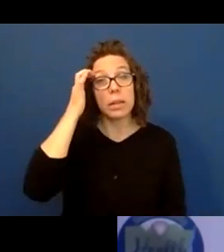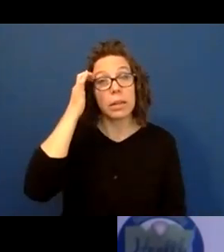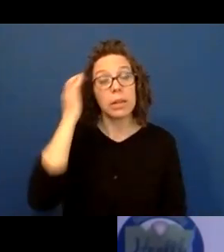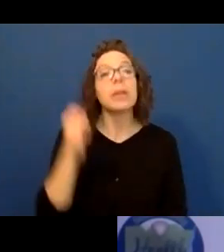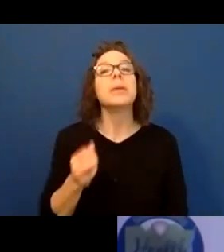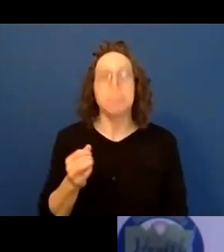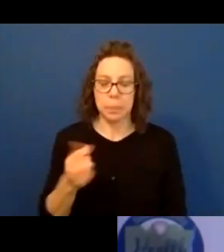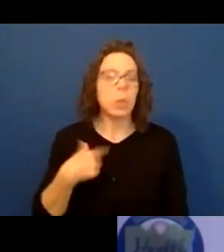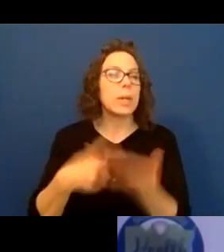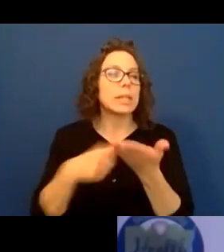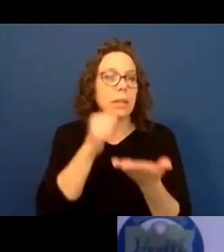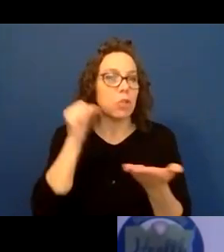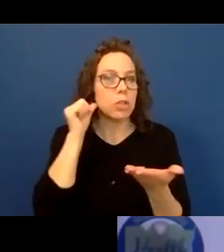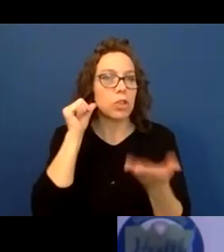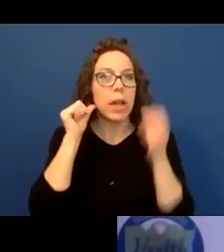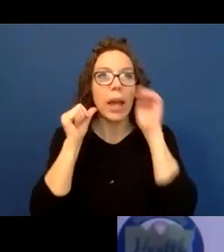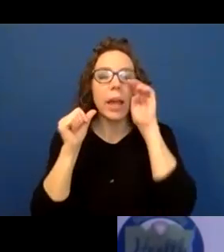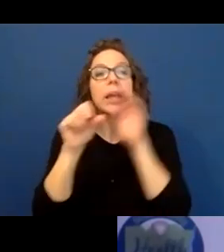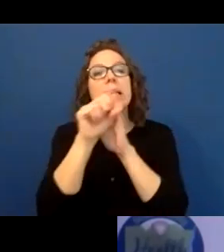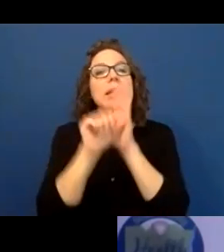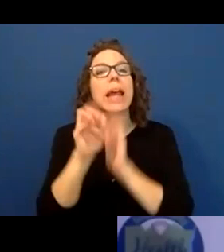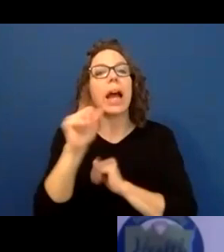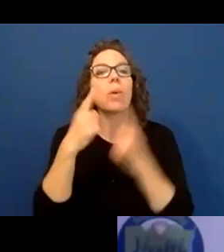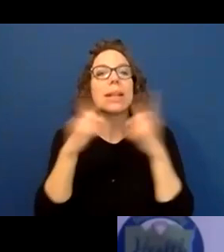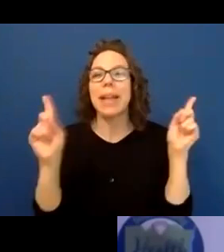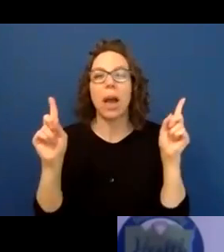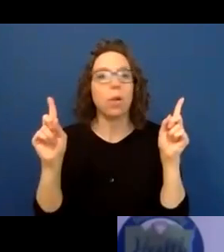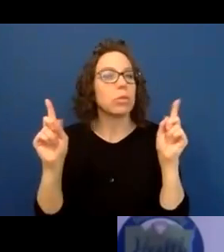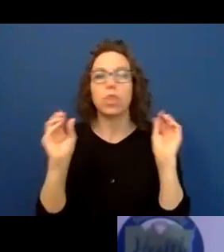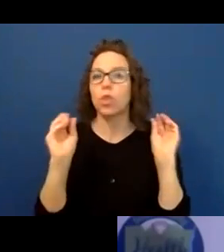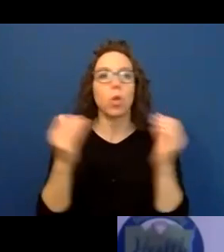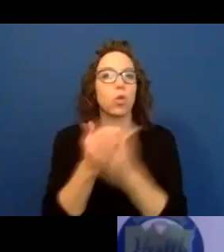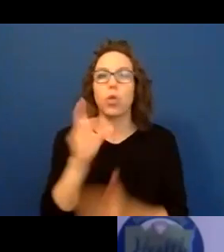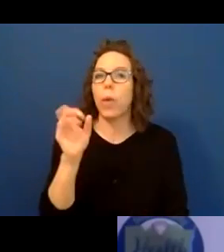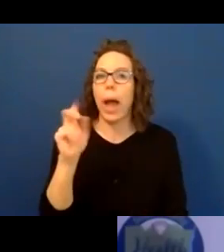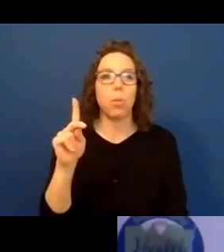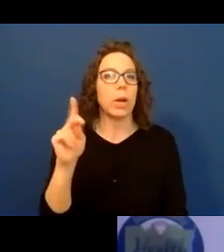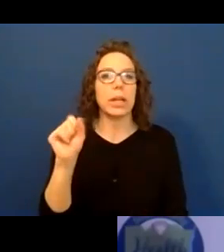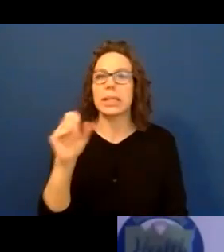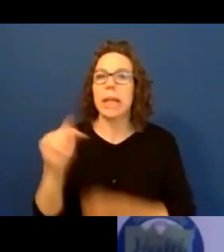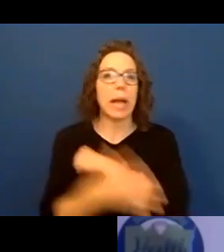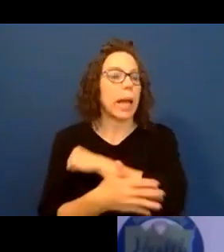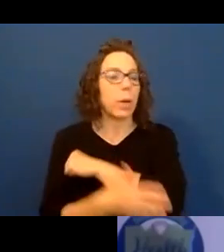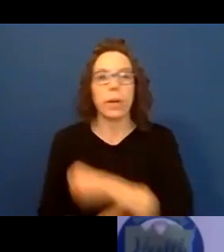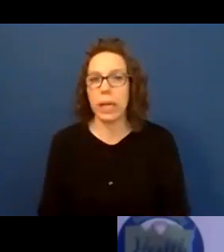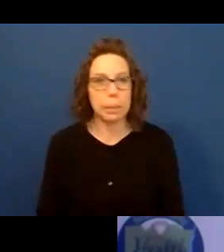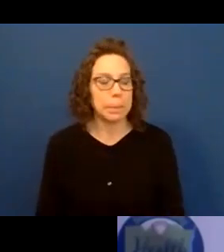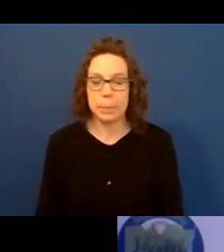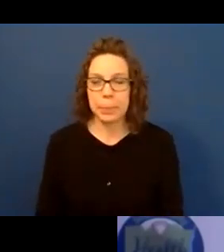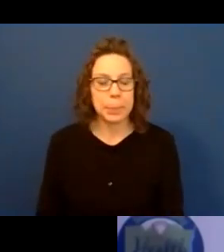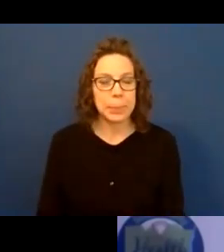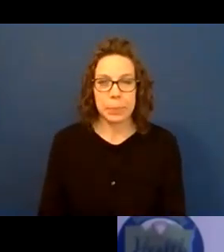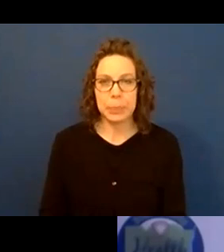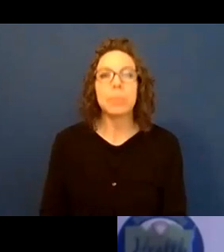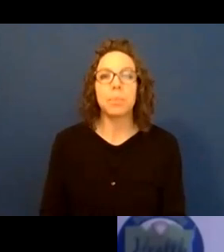As we discussed yesterday, the state of Iowa has announced no outbreaks in Scott County. The